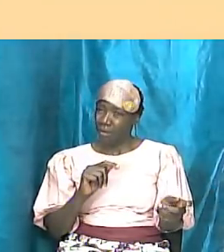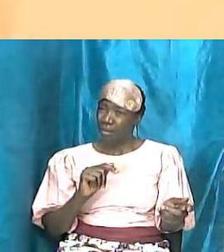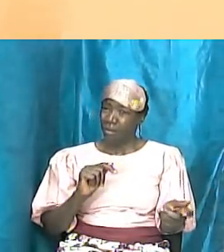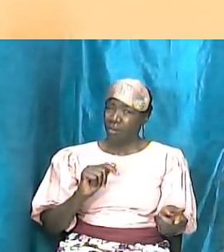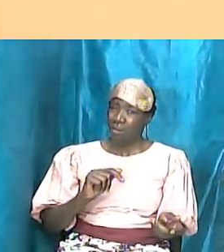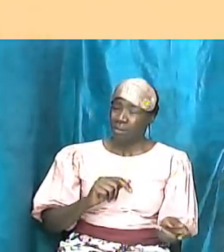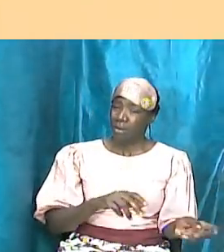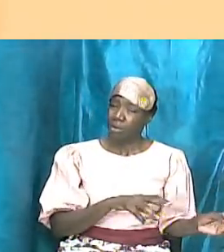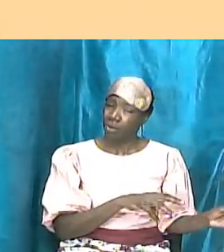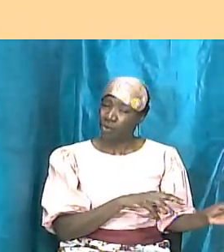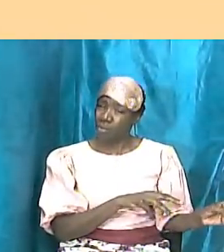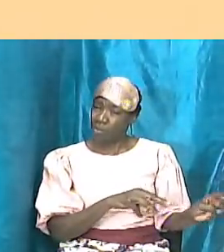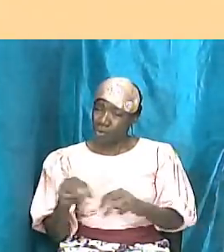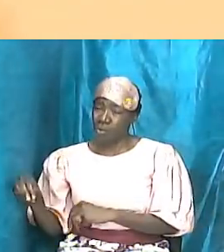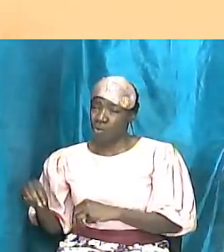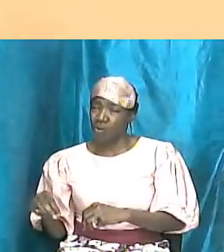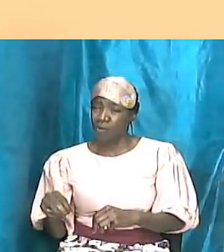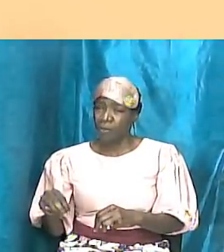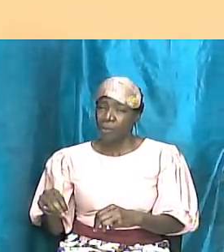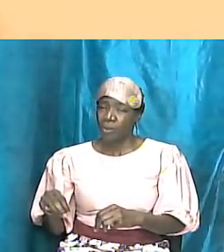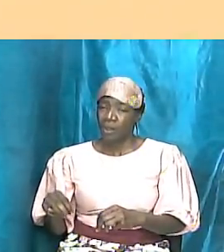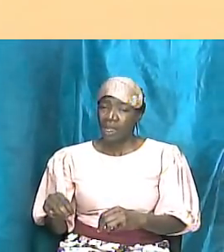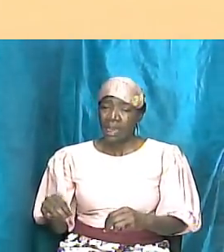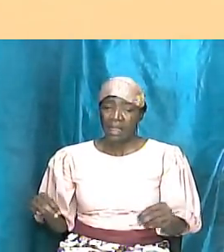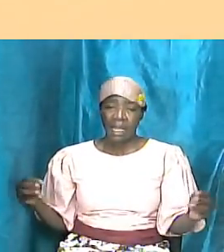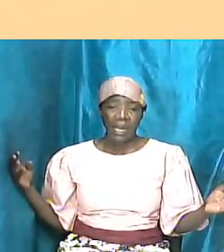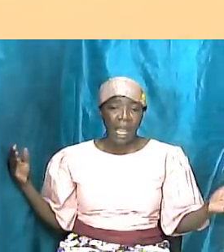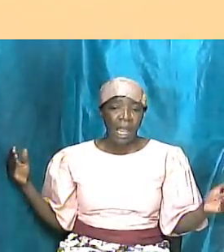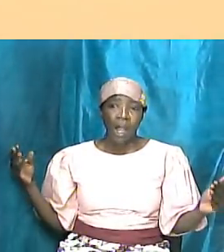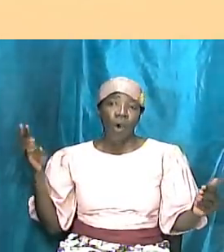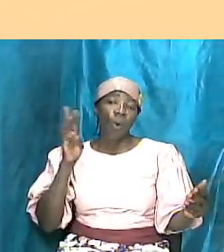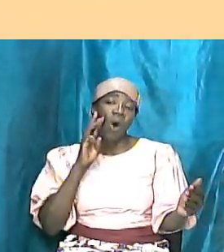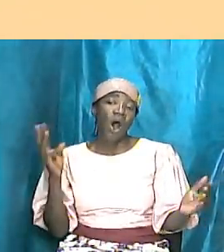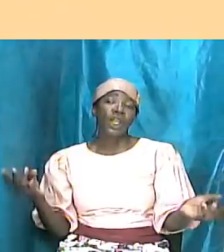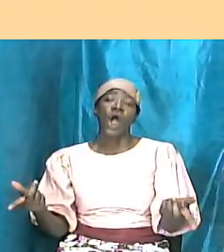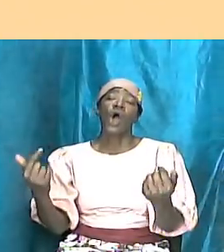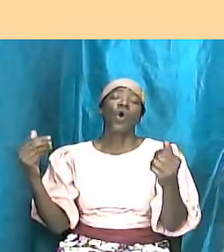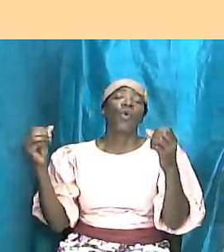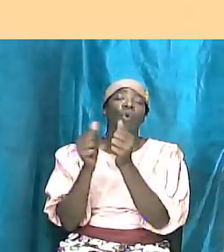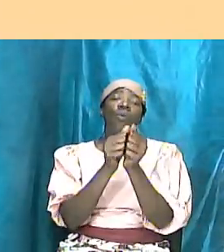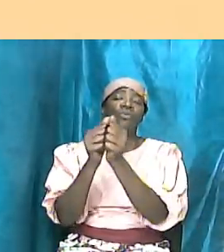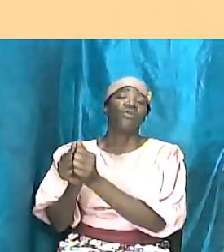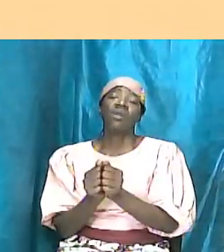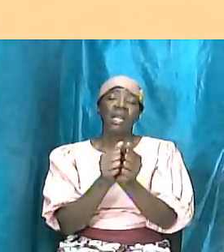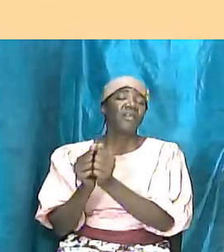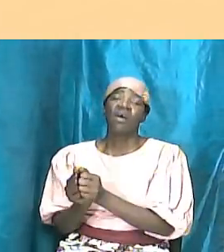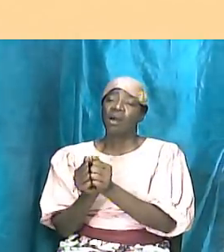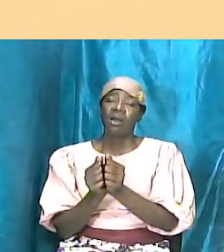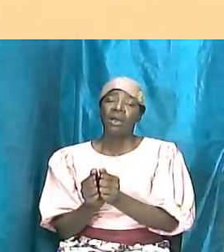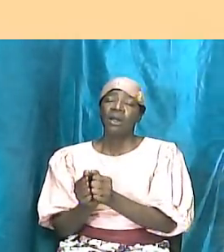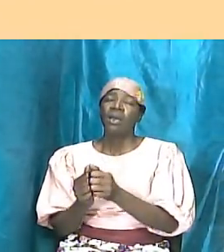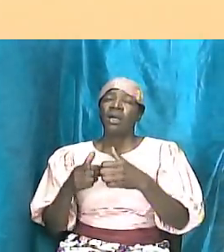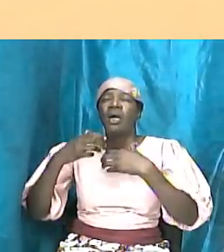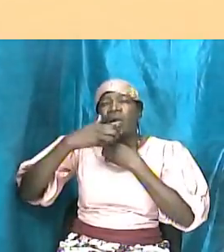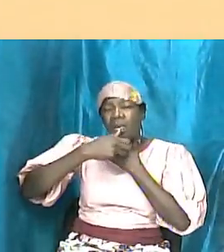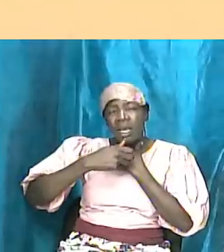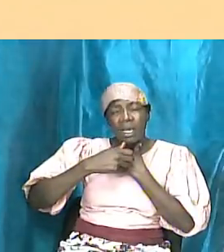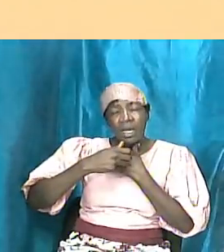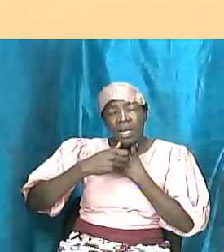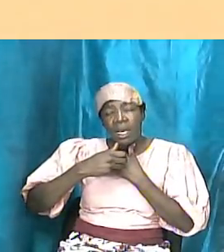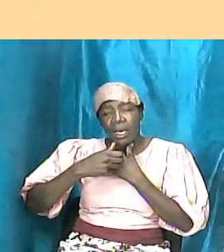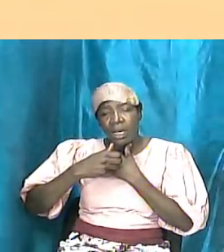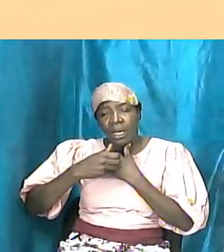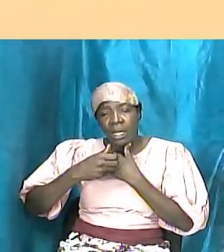wind to stop, and the waters came back together, and they drowned. And in